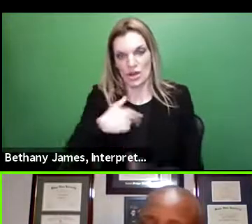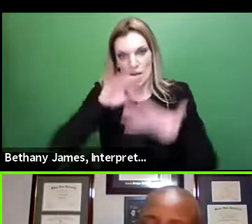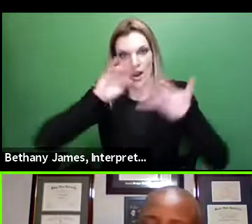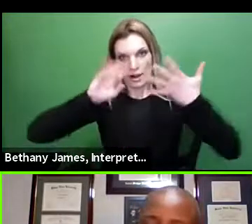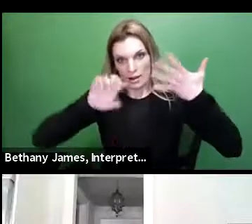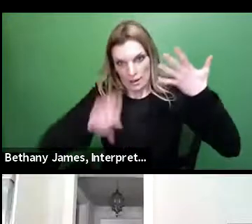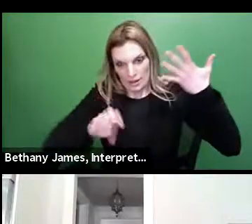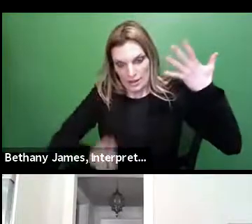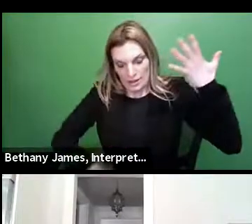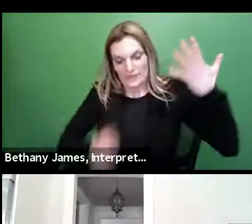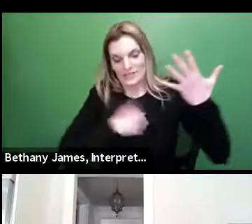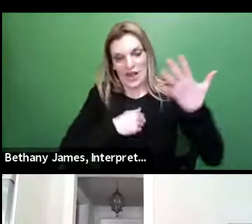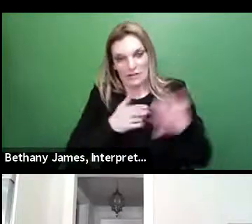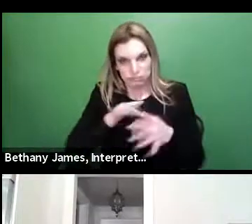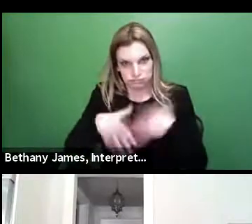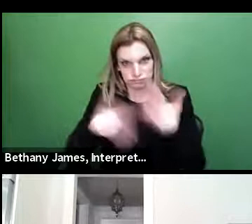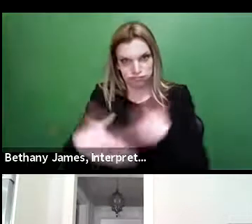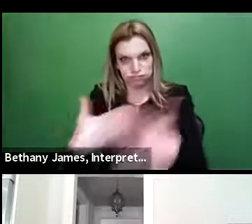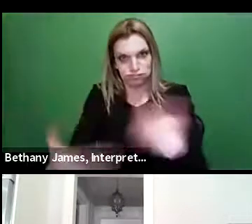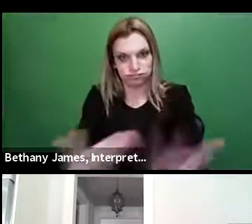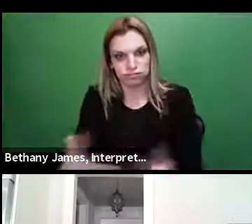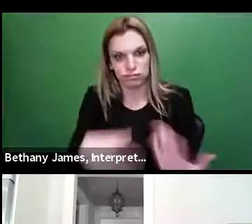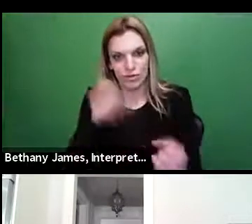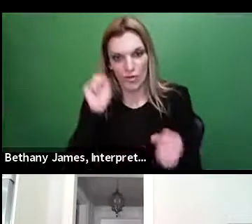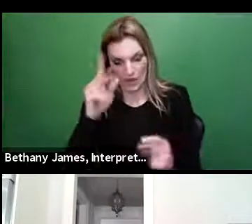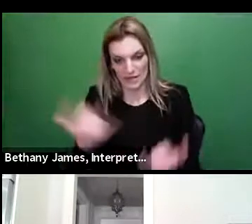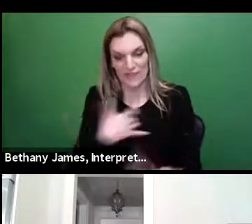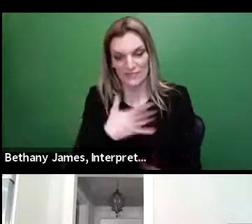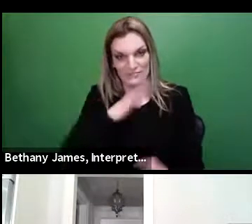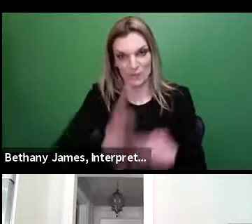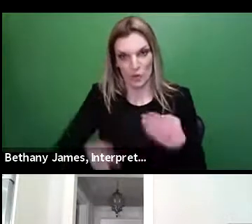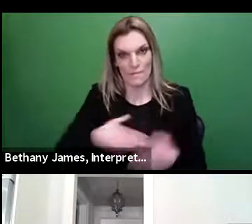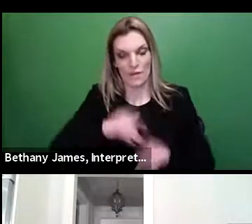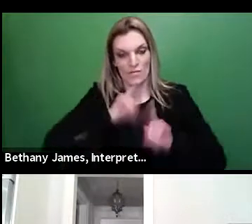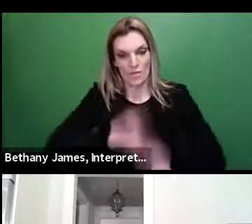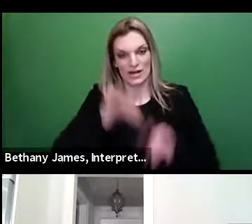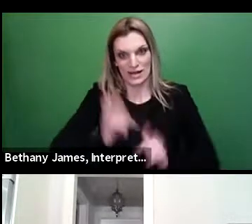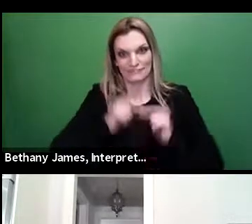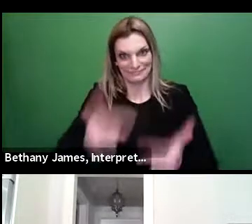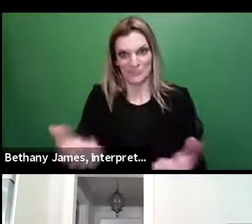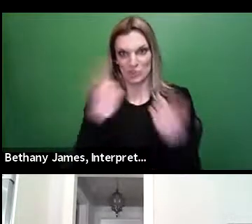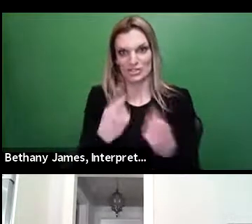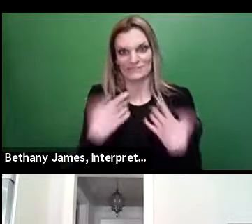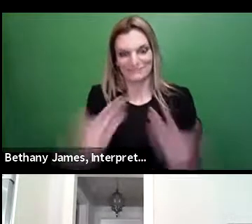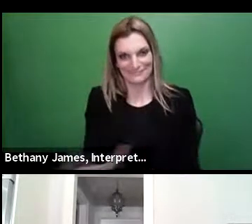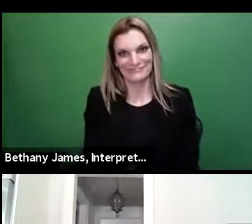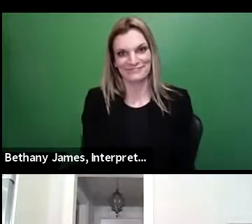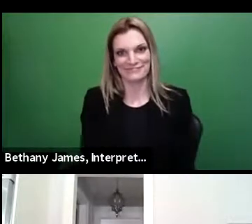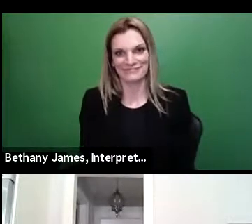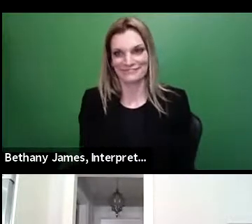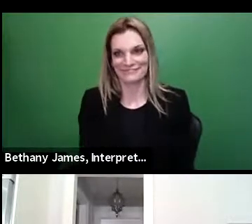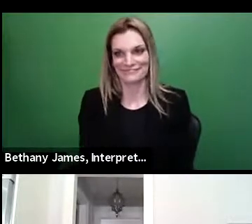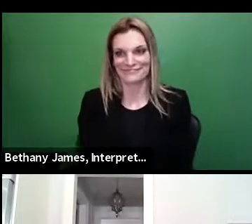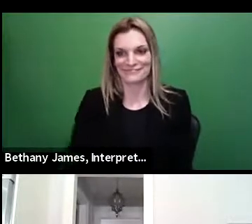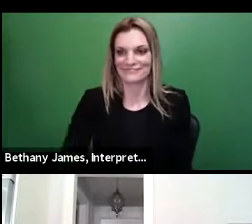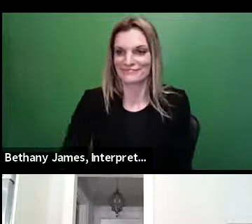as I possibly could, and now I am concluded my report and available for questions. Thank you, Director. And I just want to say thank